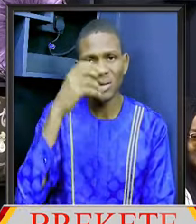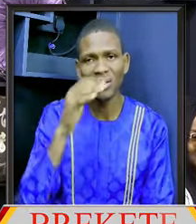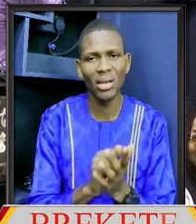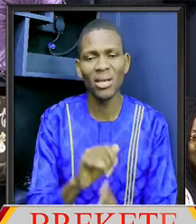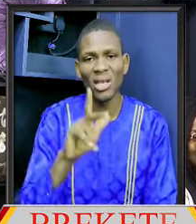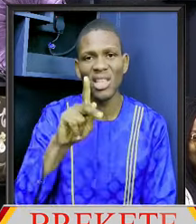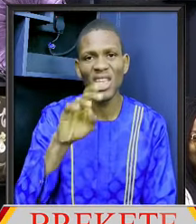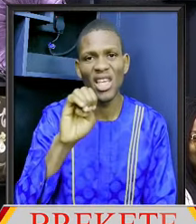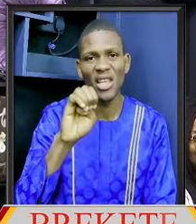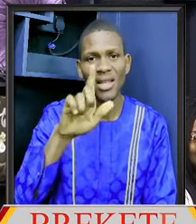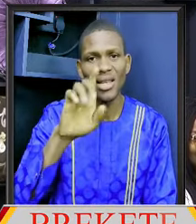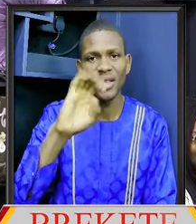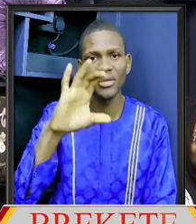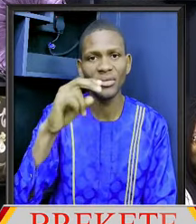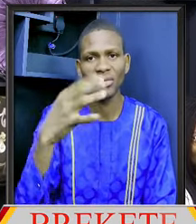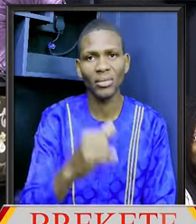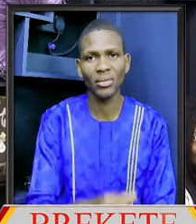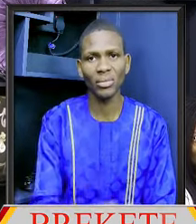He say Kelechi.